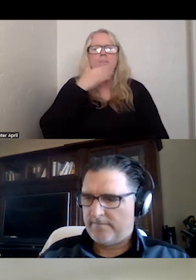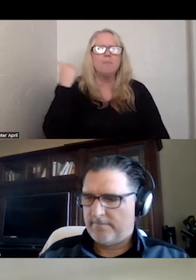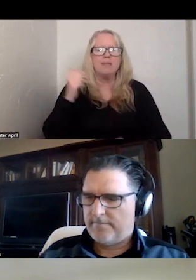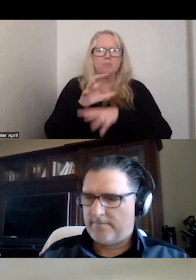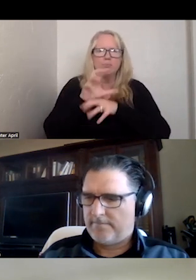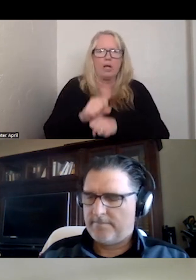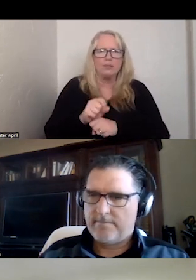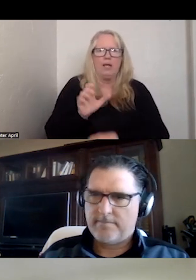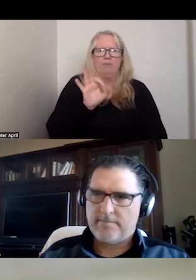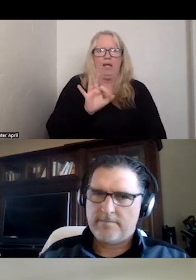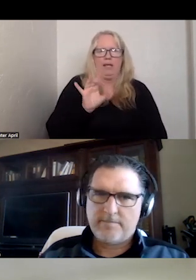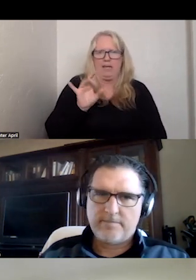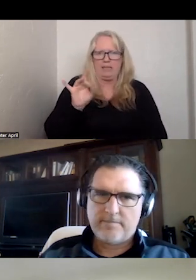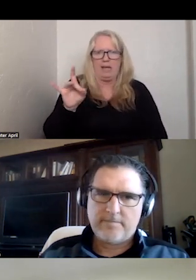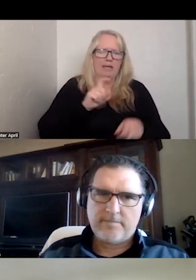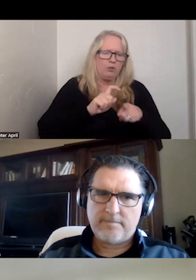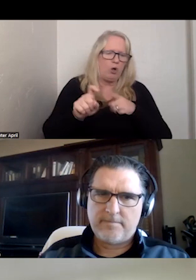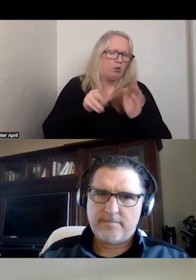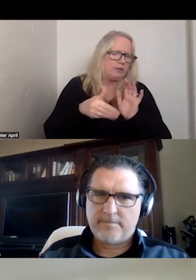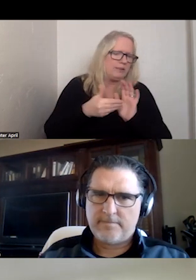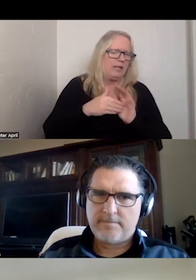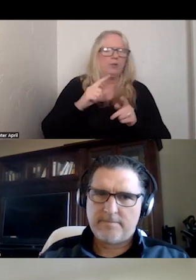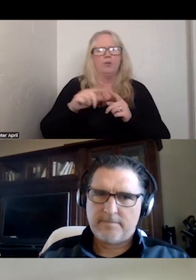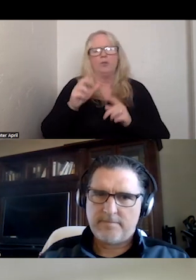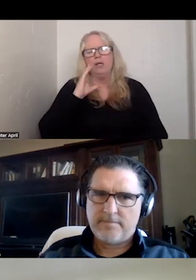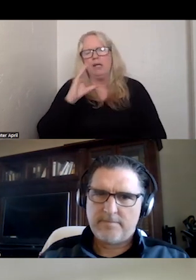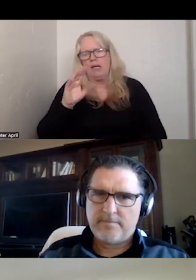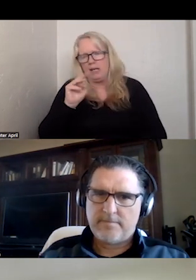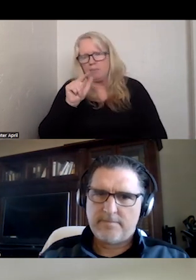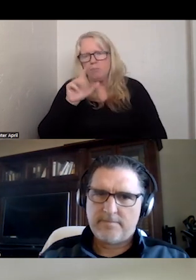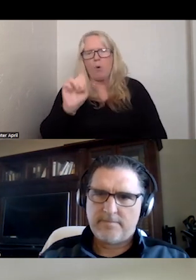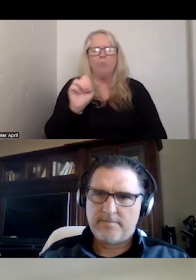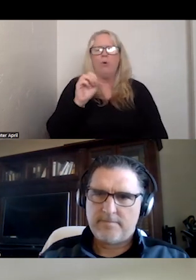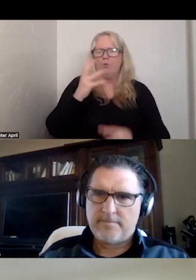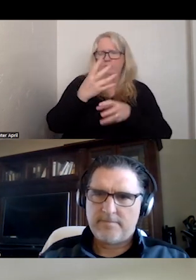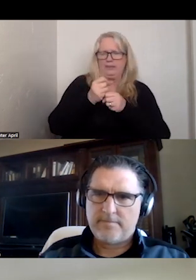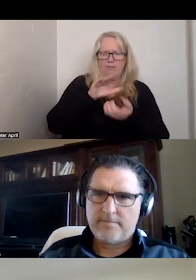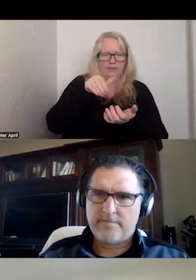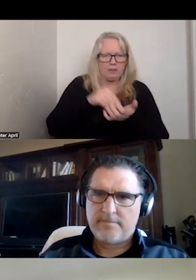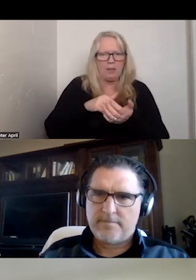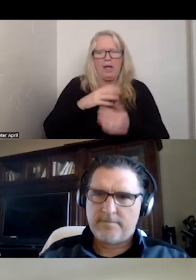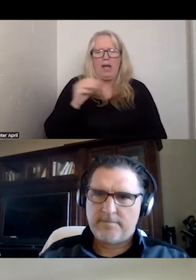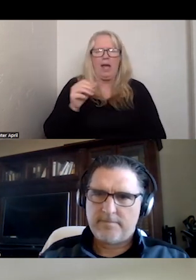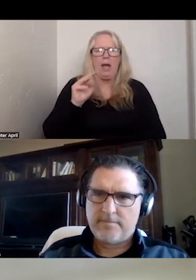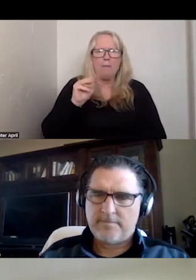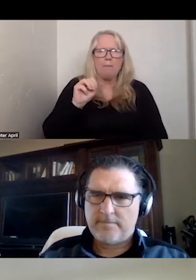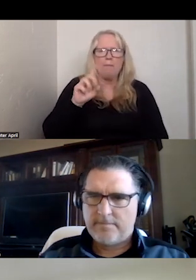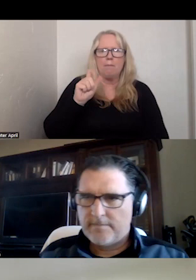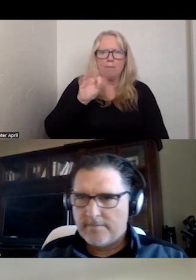around 988 call centers and mobile crisis and crisis receiving centers, and how Medicaid and CHIP can support some of